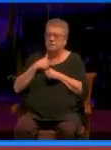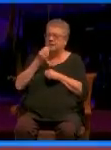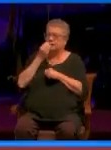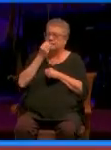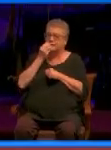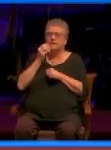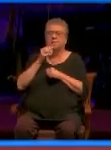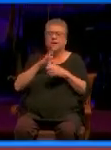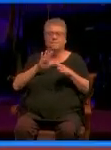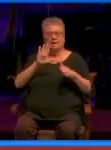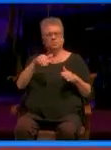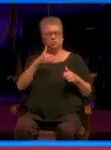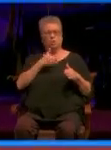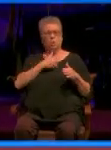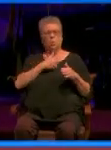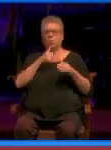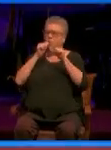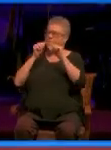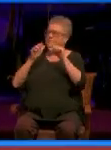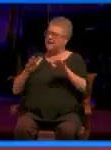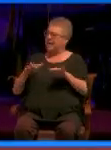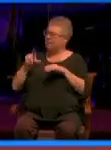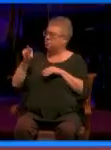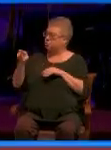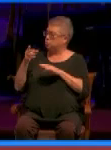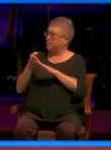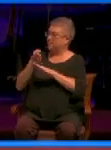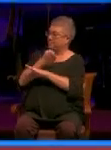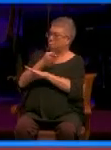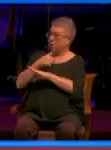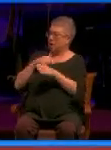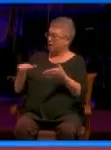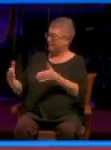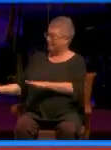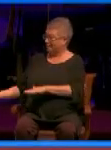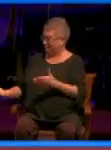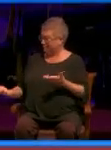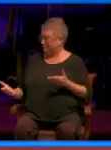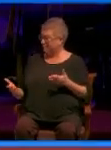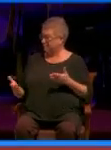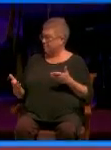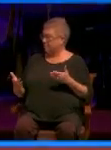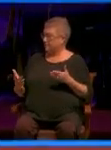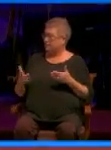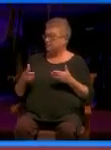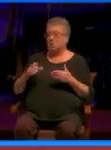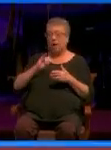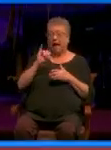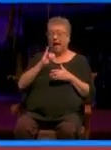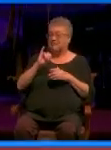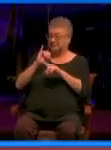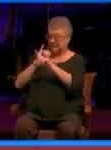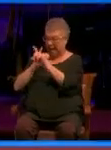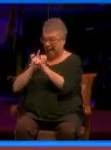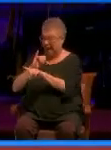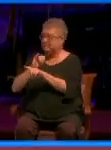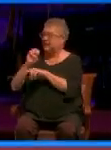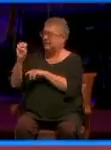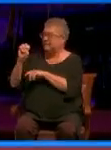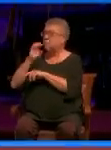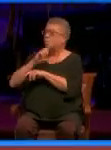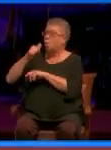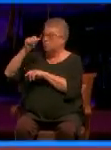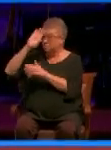that my soul may bless you before I die." So Isaac has made a request. He's called Esau, his oldest son. He